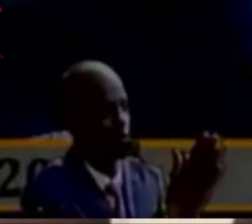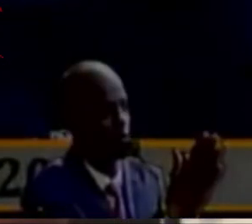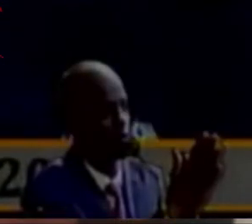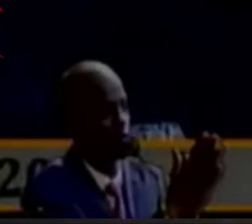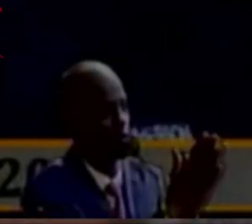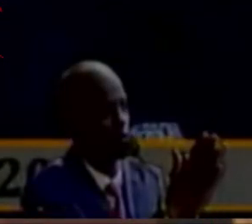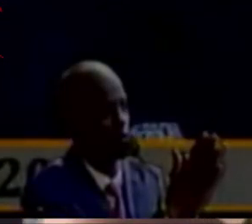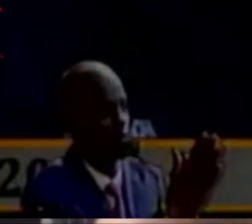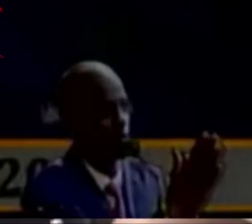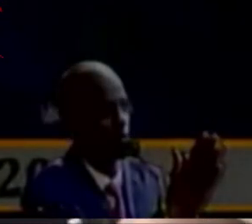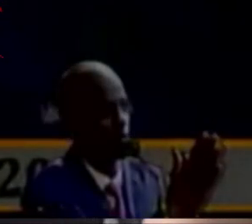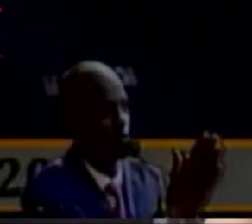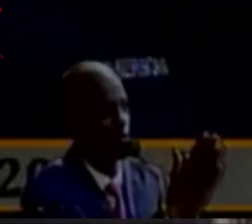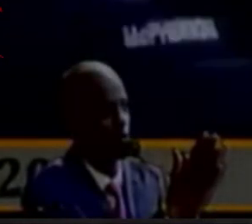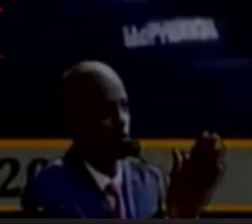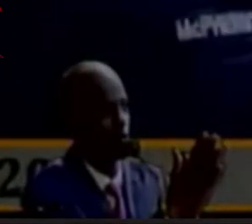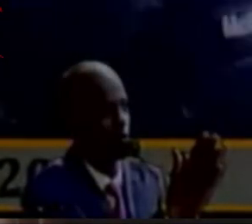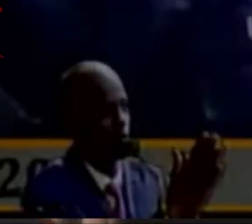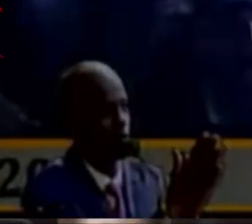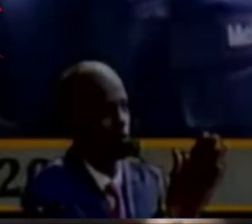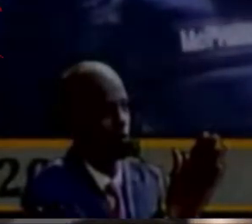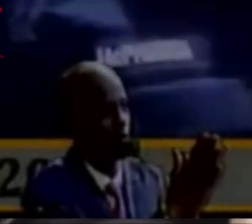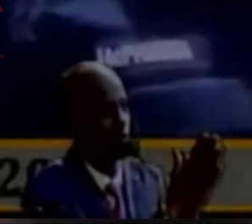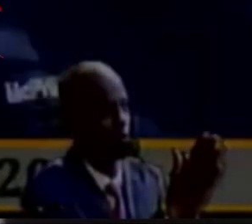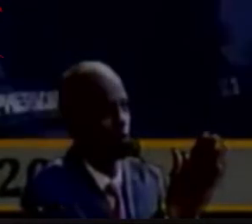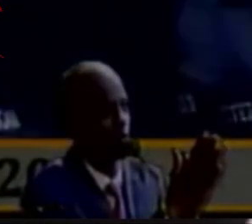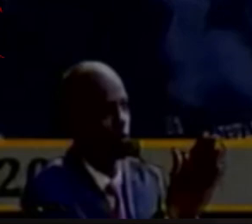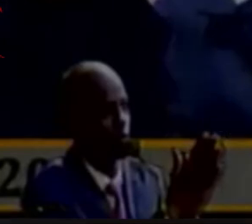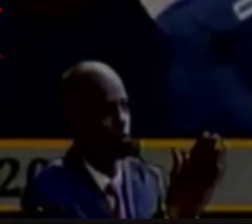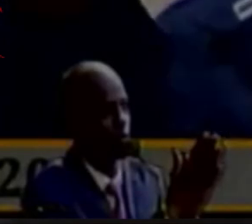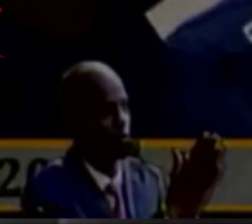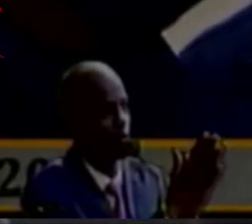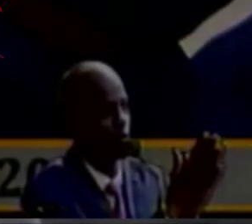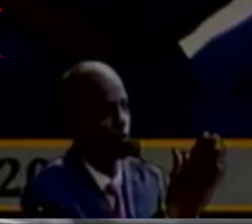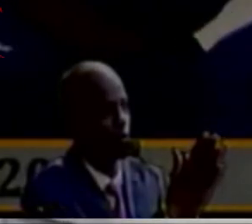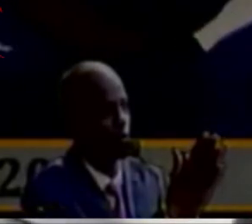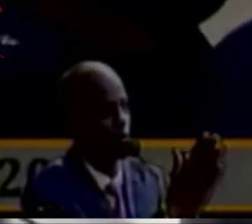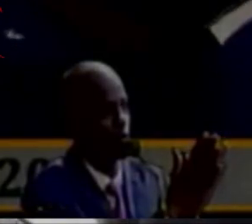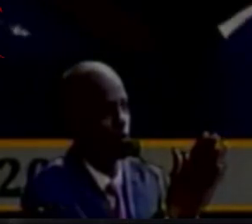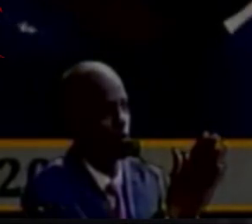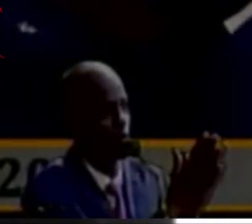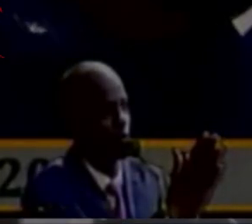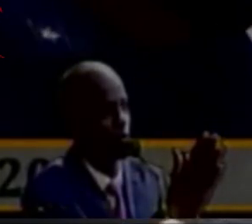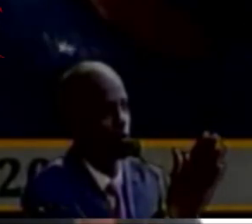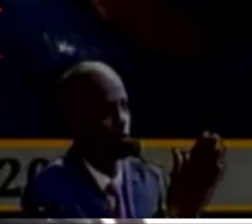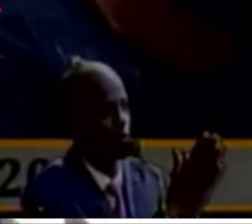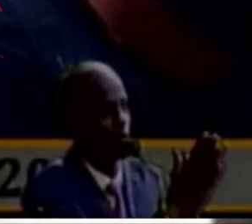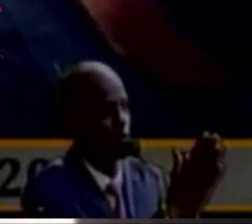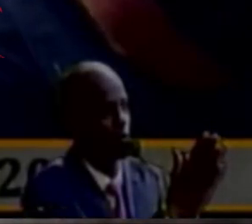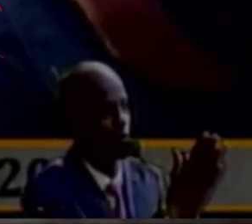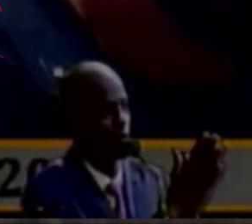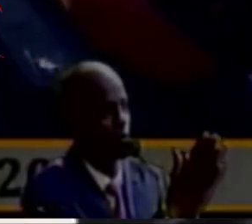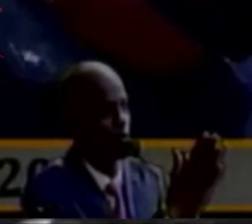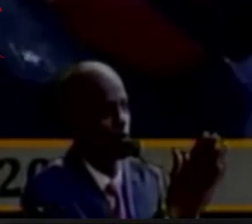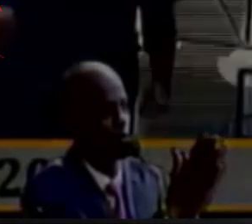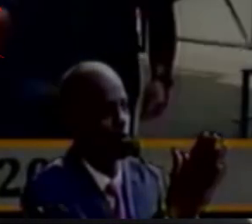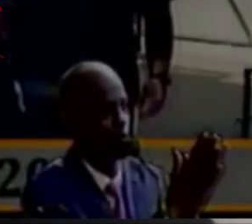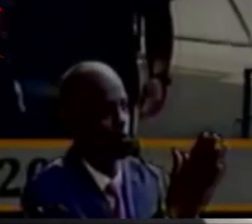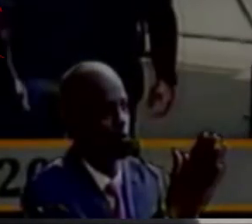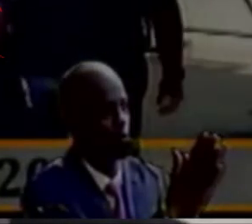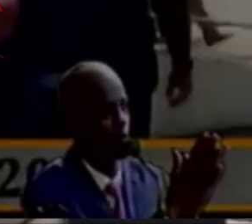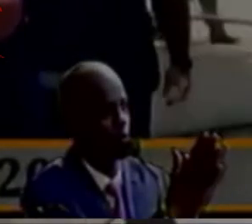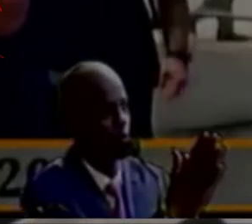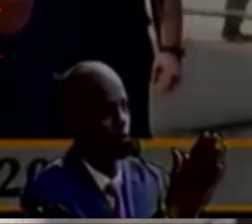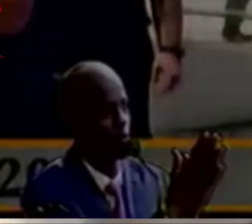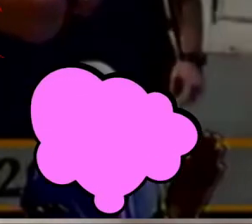Chandler, their FEMA equivalent, so that we make sure that what we're bringing in terms of assistance is what is